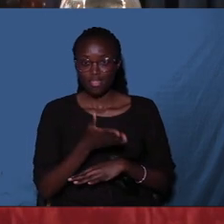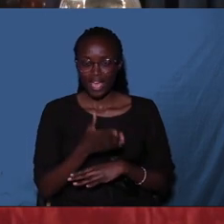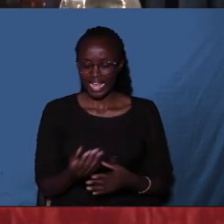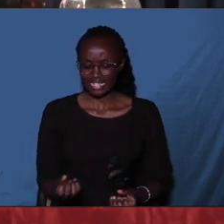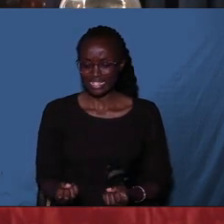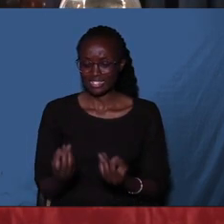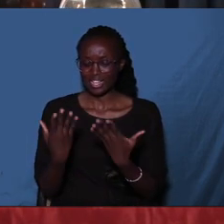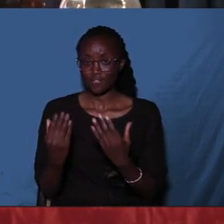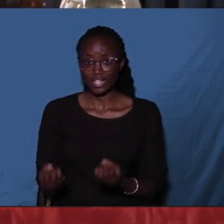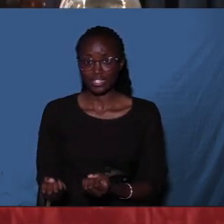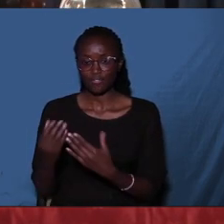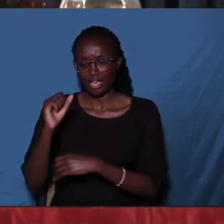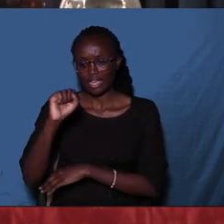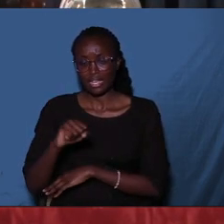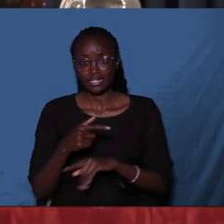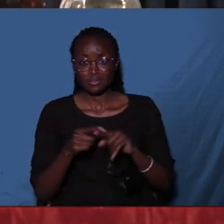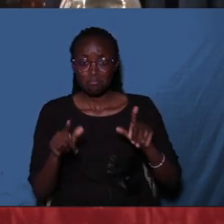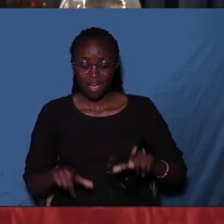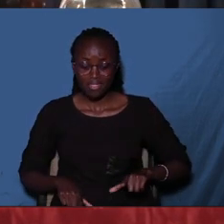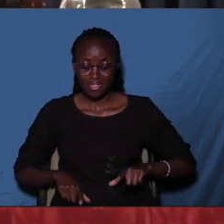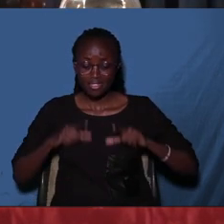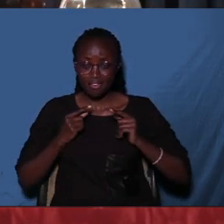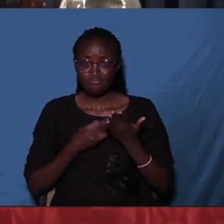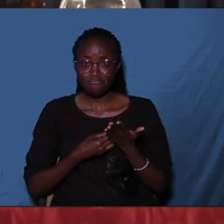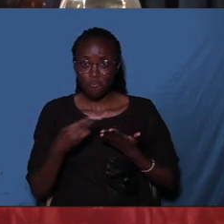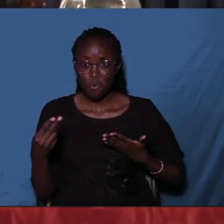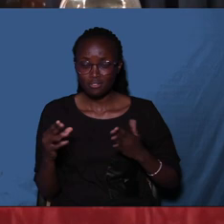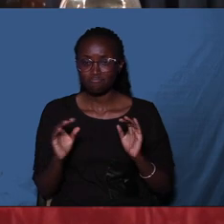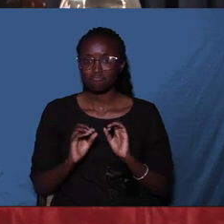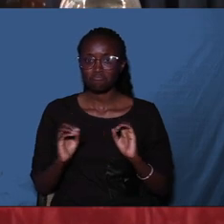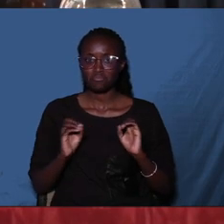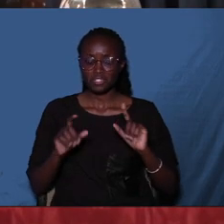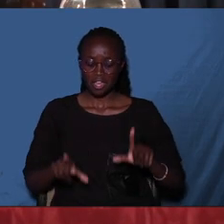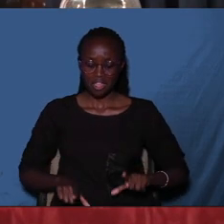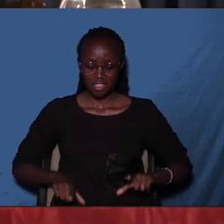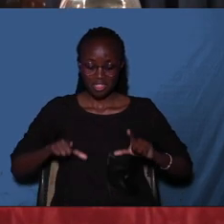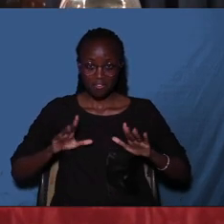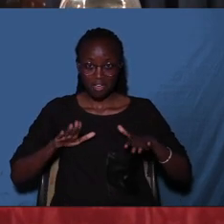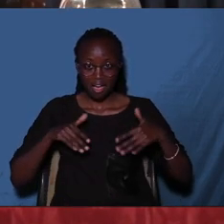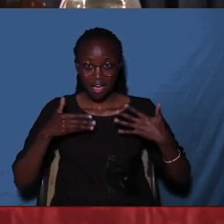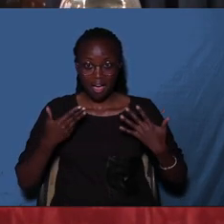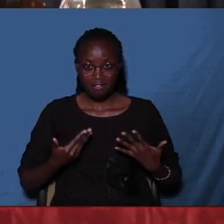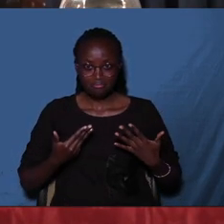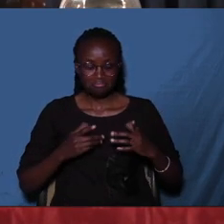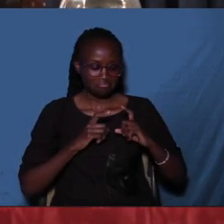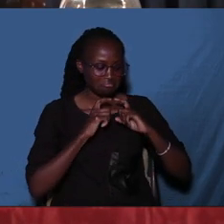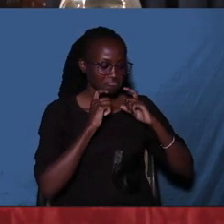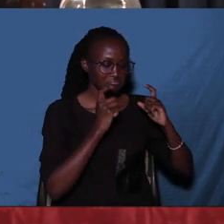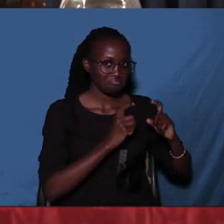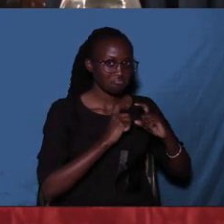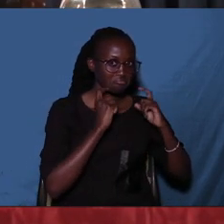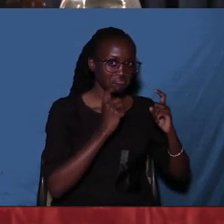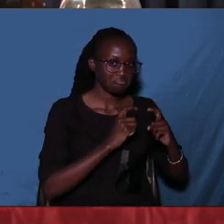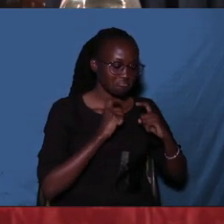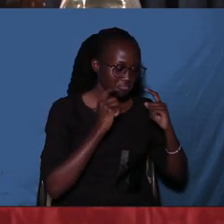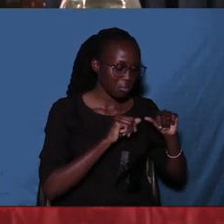offering sacrifices, but their life was of double life. They were living a double life. Duplicity.